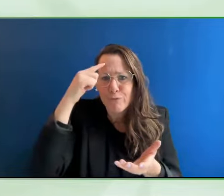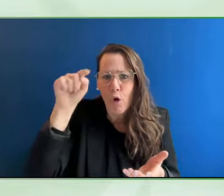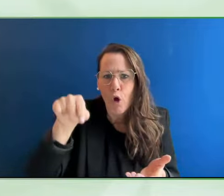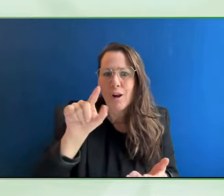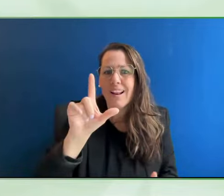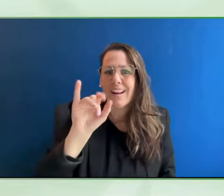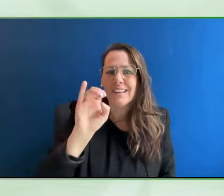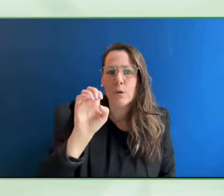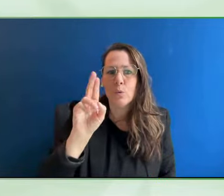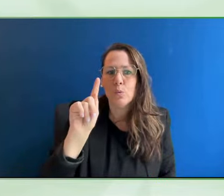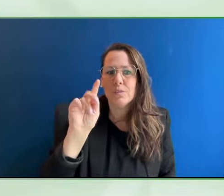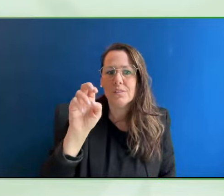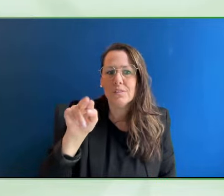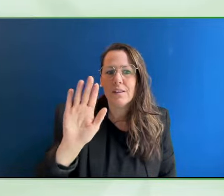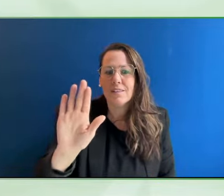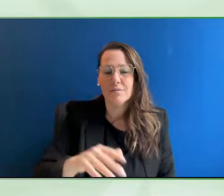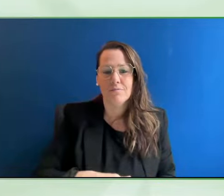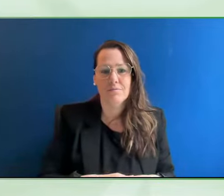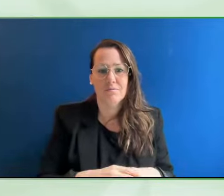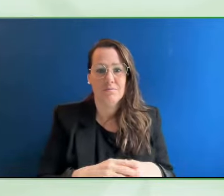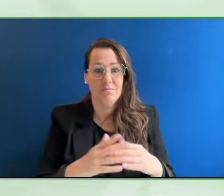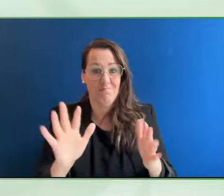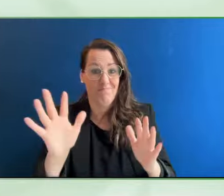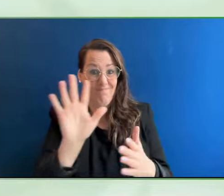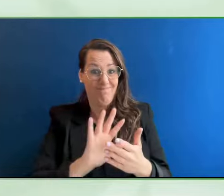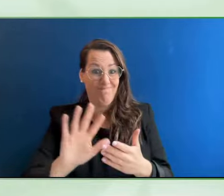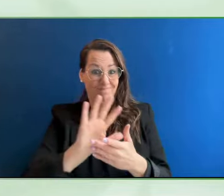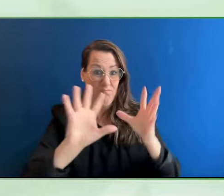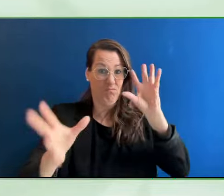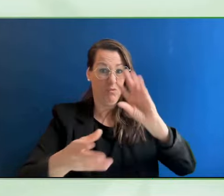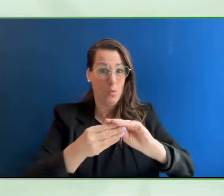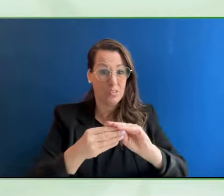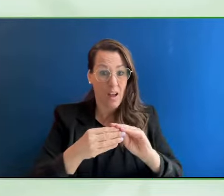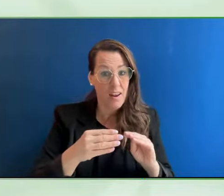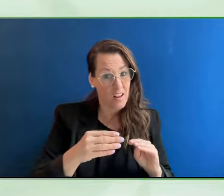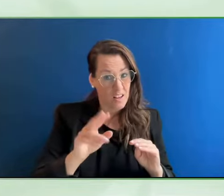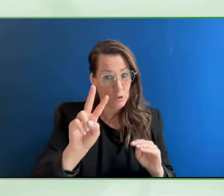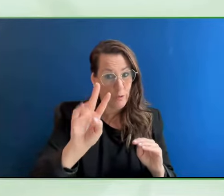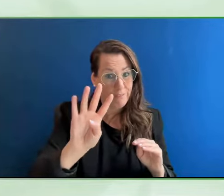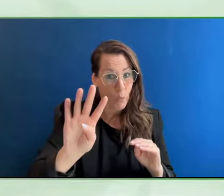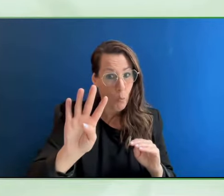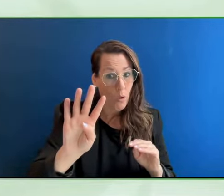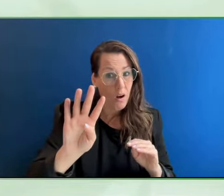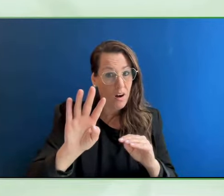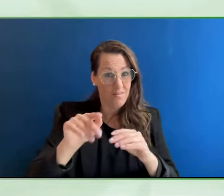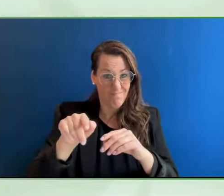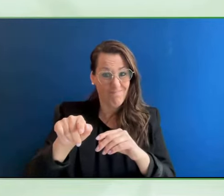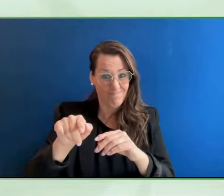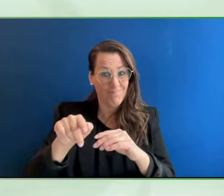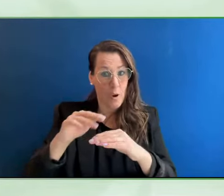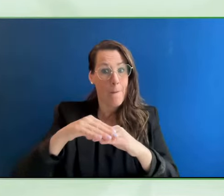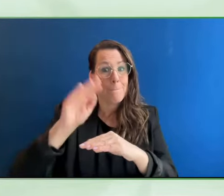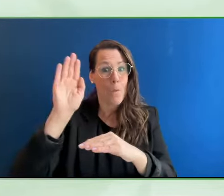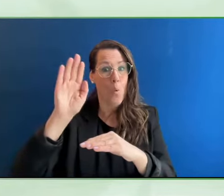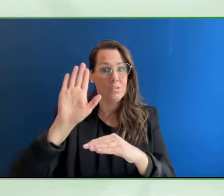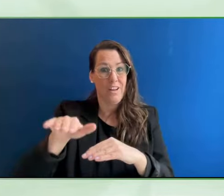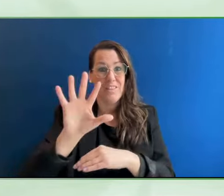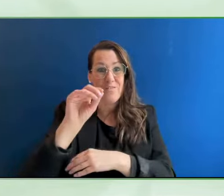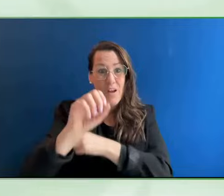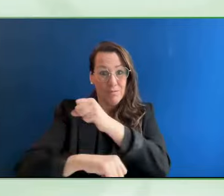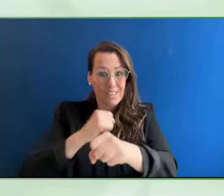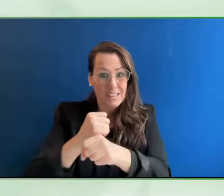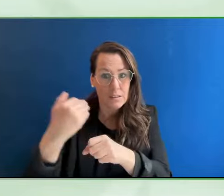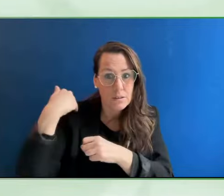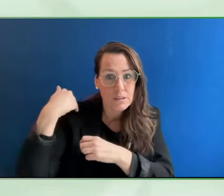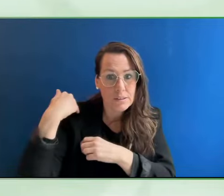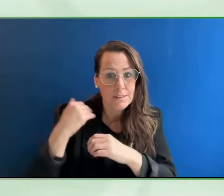does ORF lead? We lead also NACHBAR in NOT, Neighbor in Need, starting it 30 years